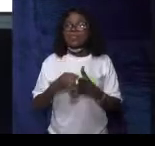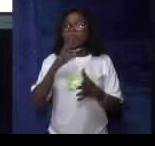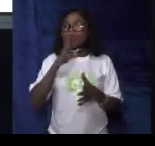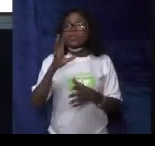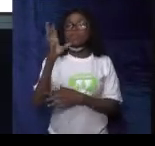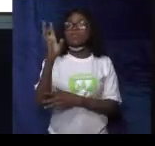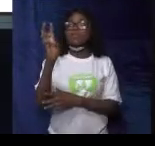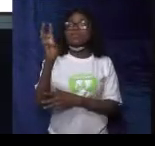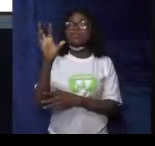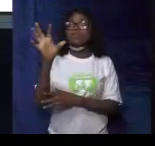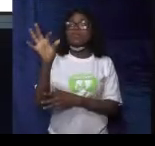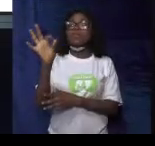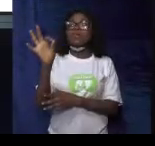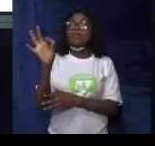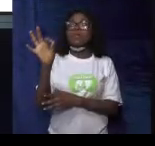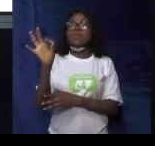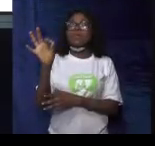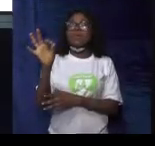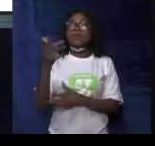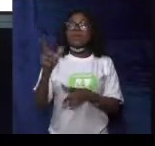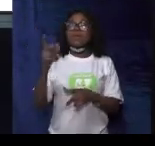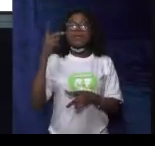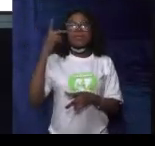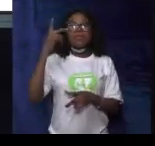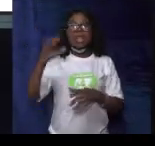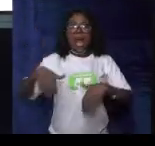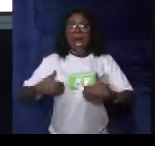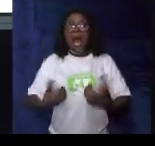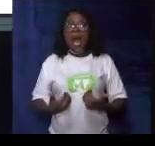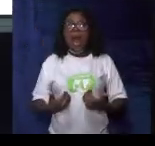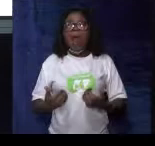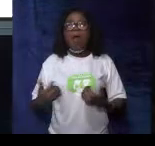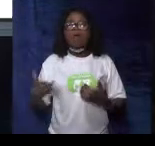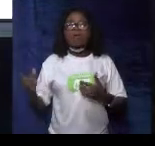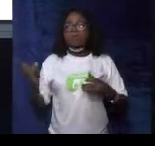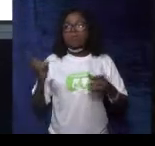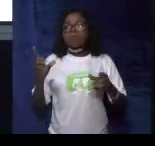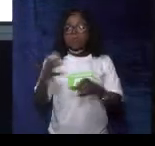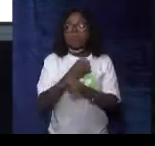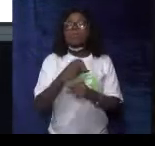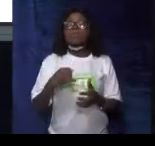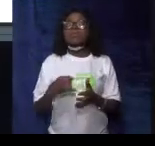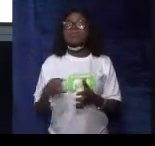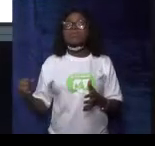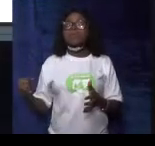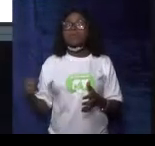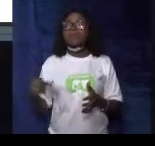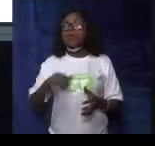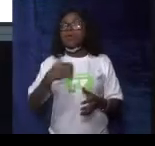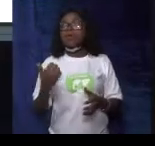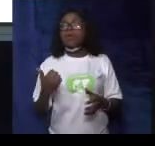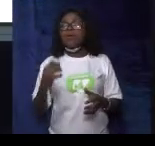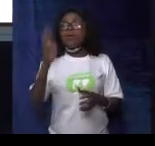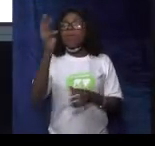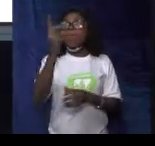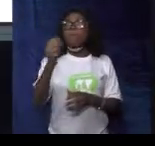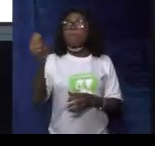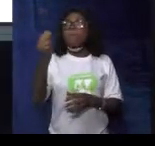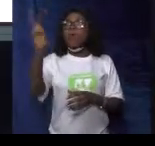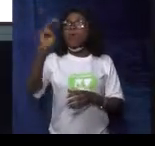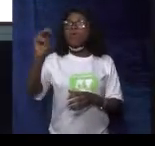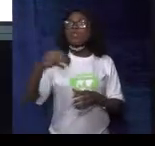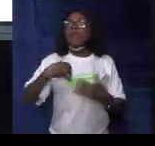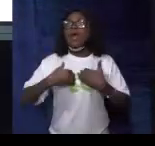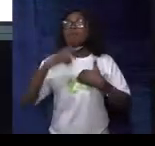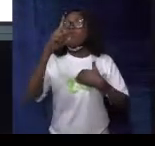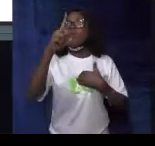Tuesday, Wednesday it should be 69. Let's just see how that is gotten. Now, on